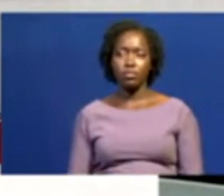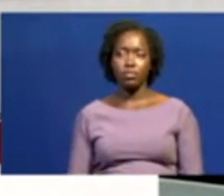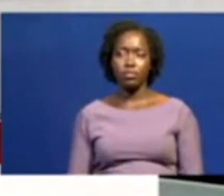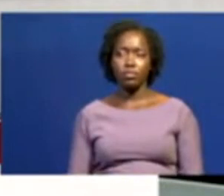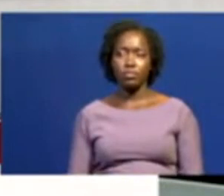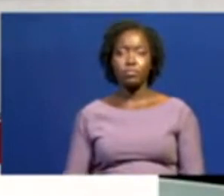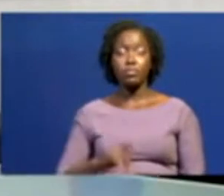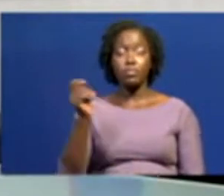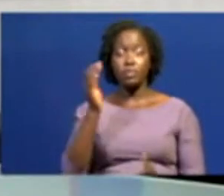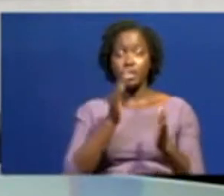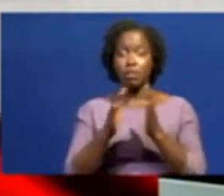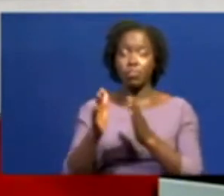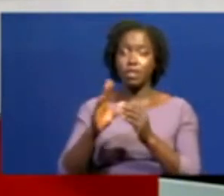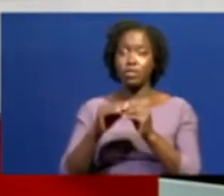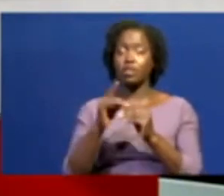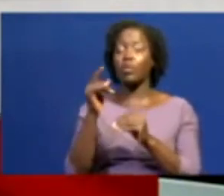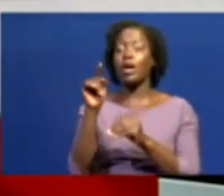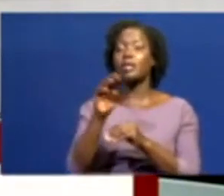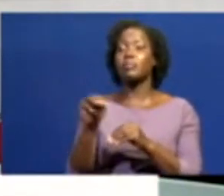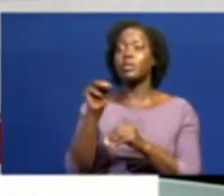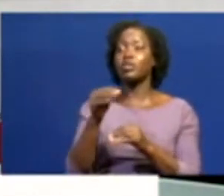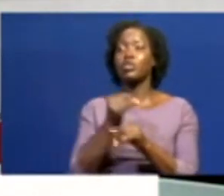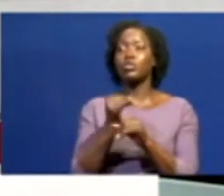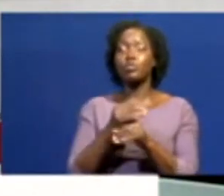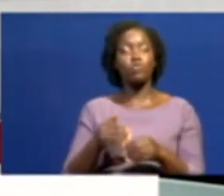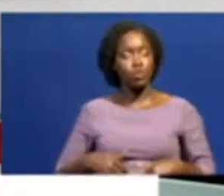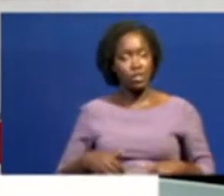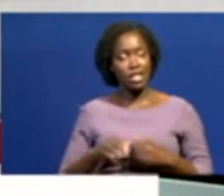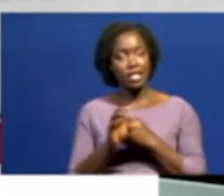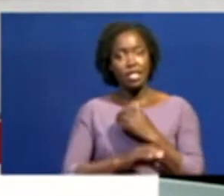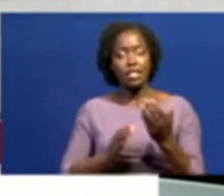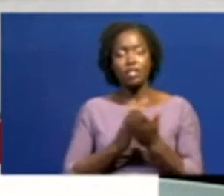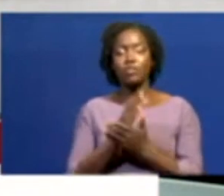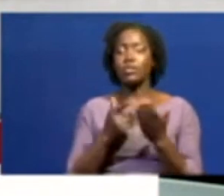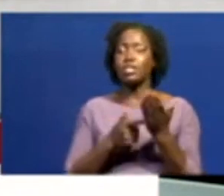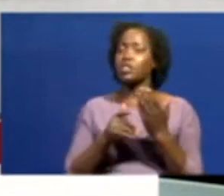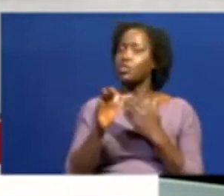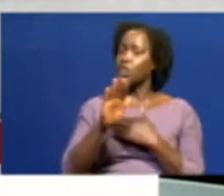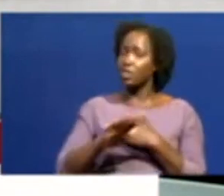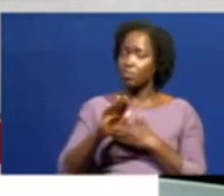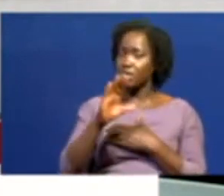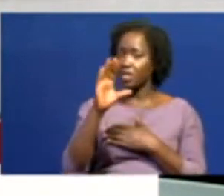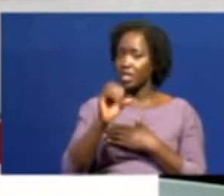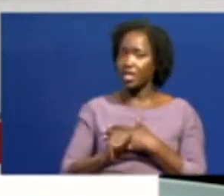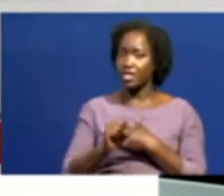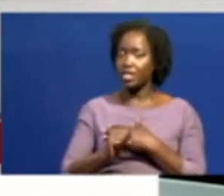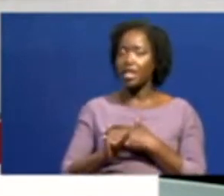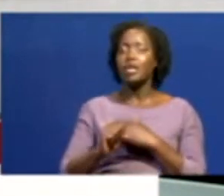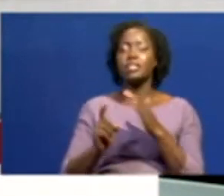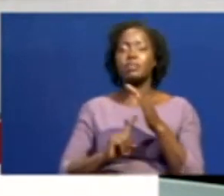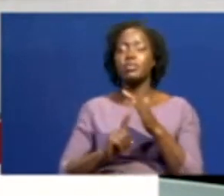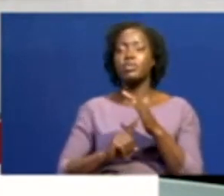Kenya is planning to create 1 million jobs for youths in the country through the digital space. Cabinet Secretary, Ministry